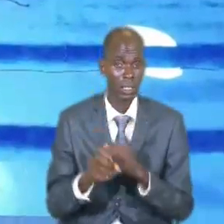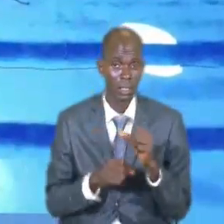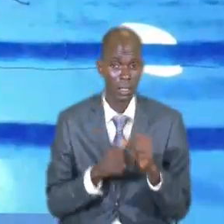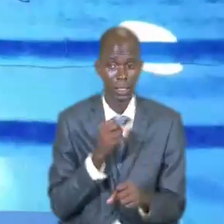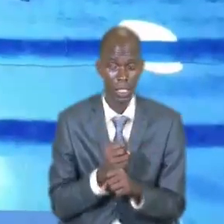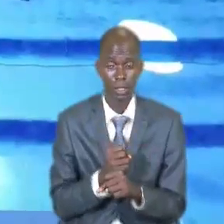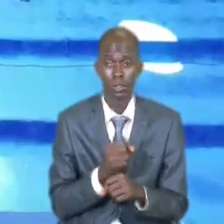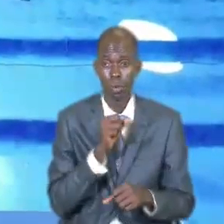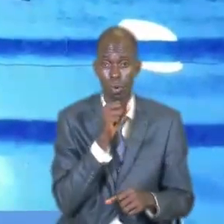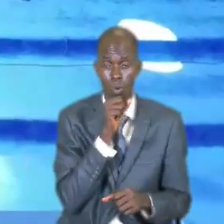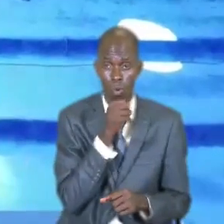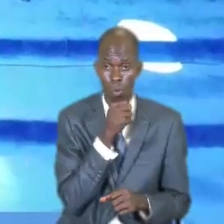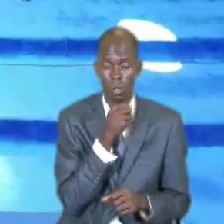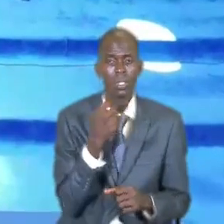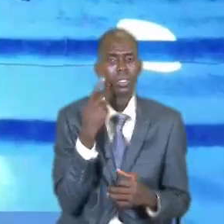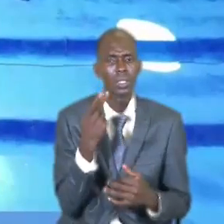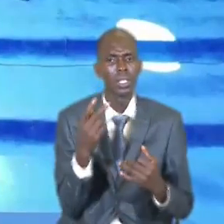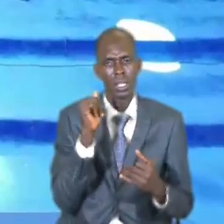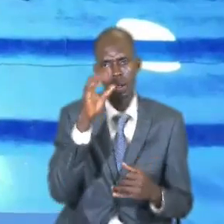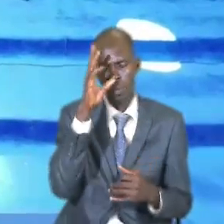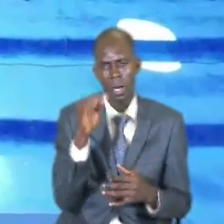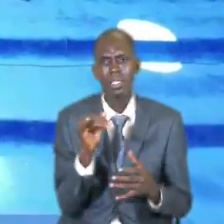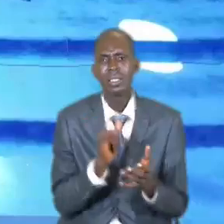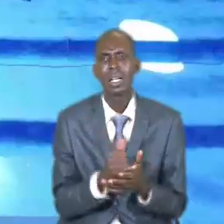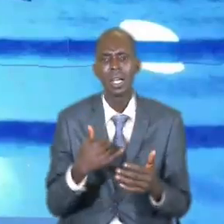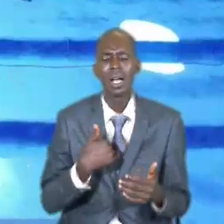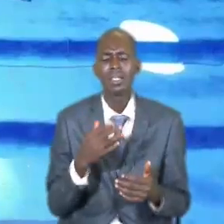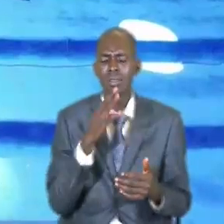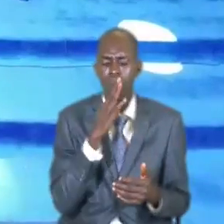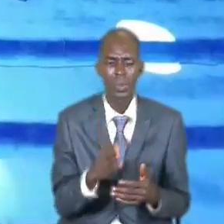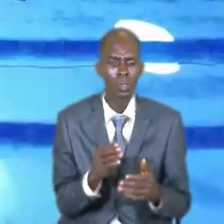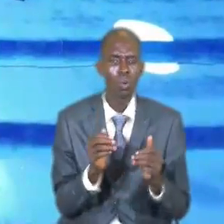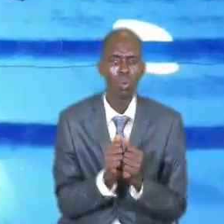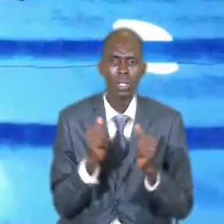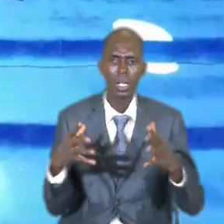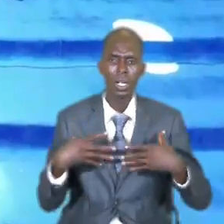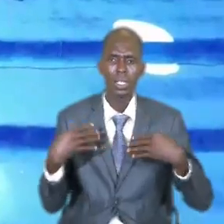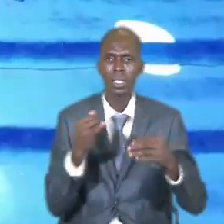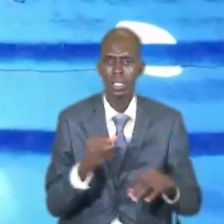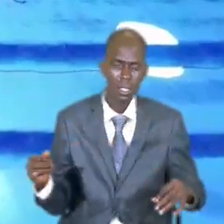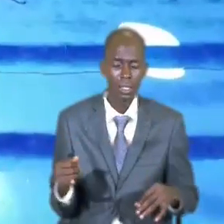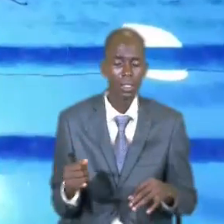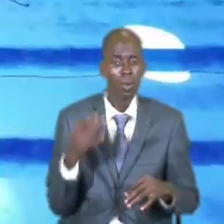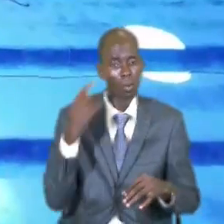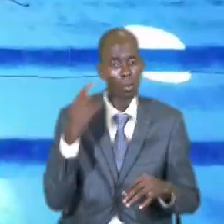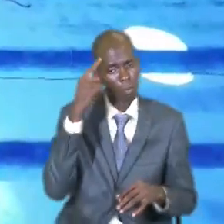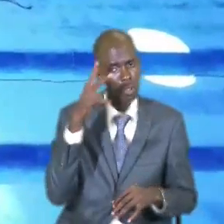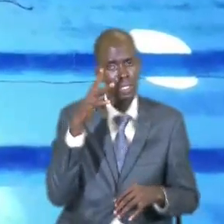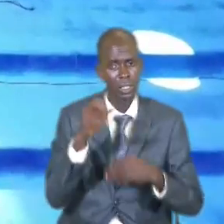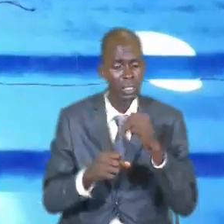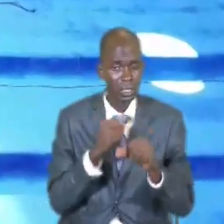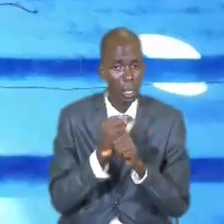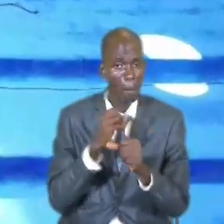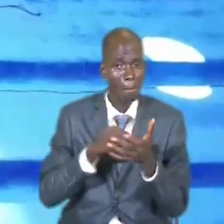and invalid and incurable from the time before you were born, just lying there, lying